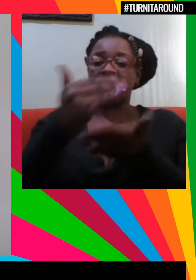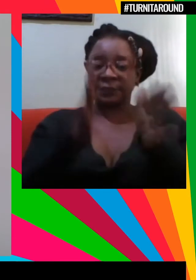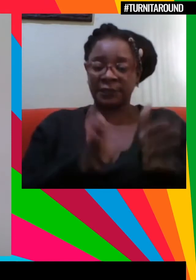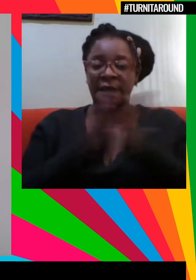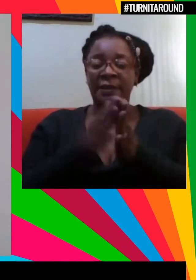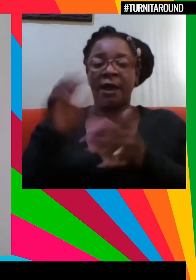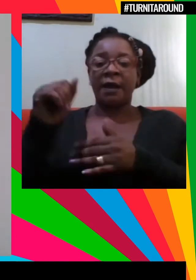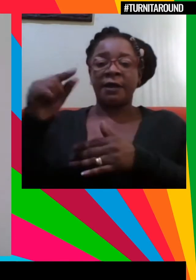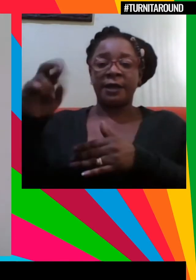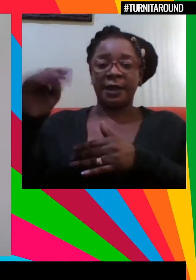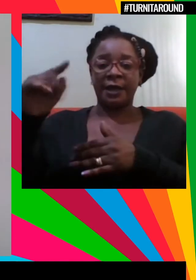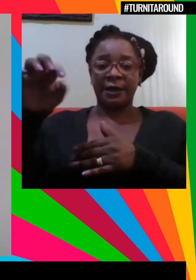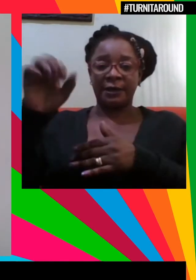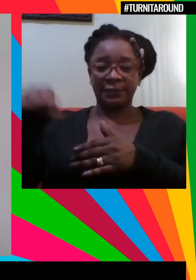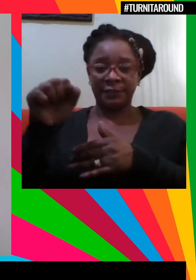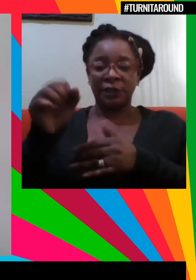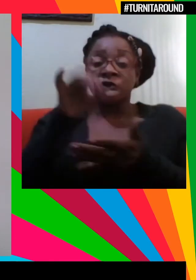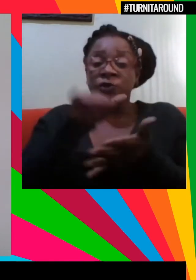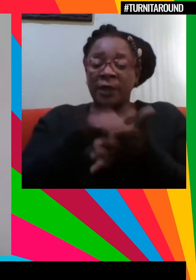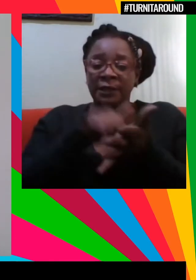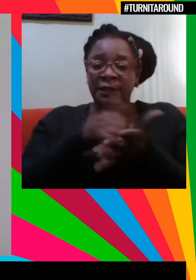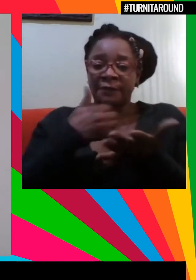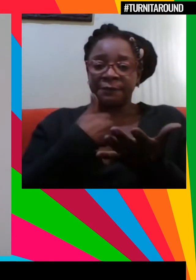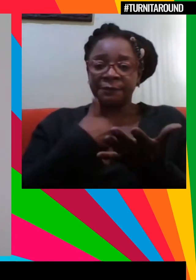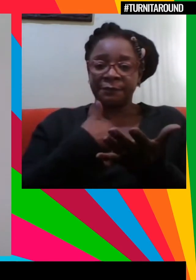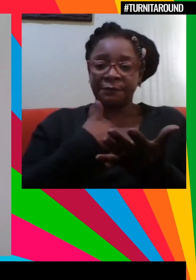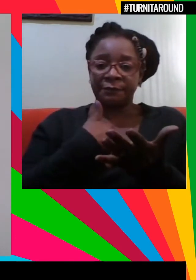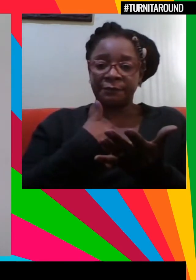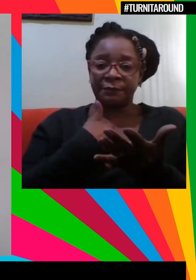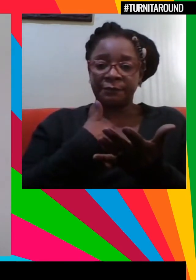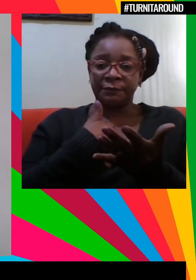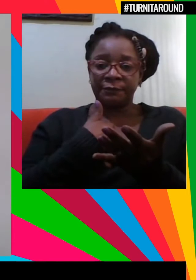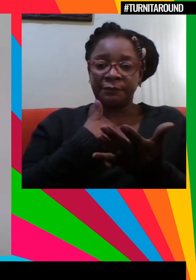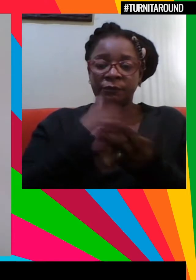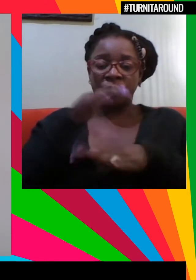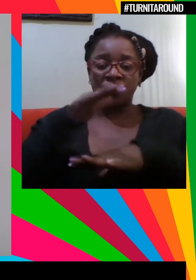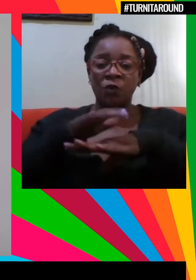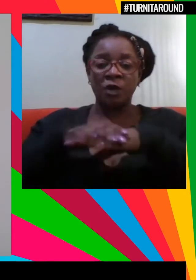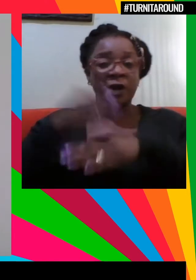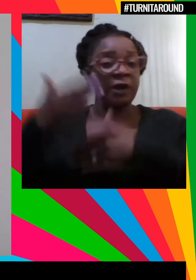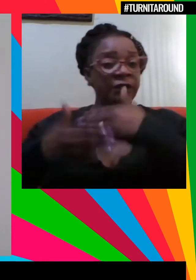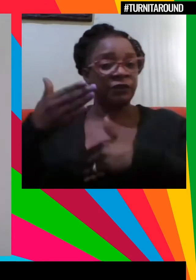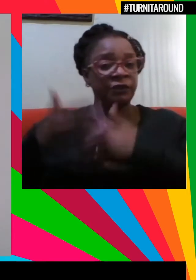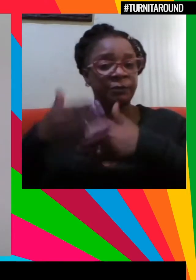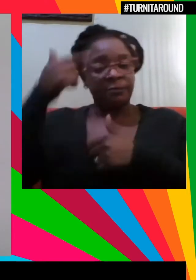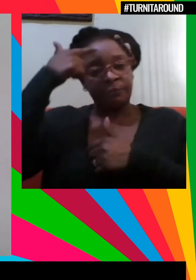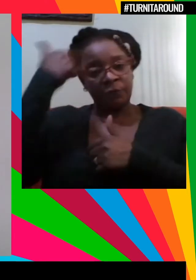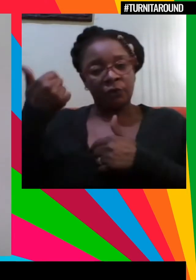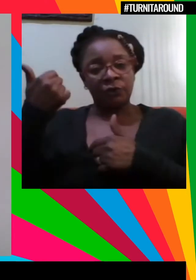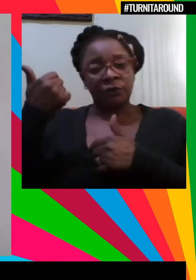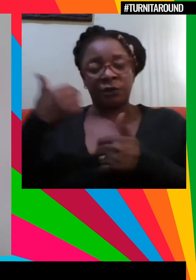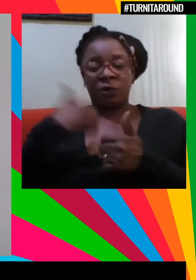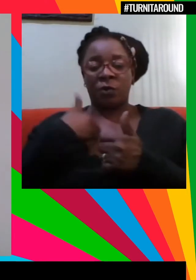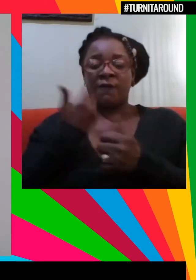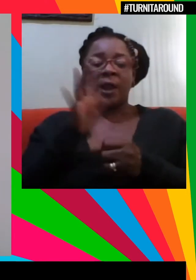aggregators so that they develop a friendly and good relationship, because there is transaction that is